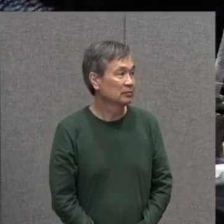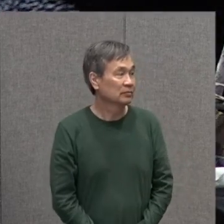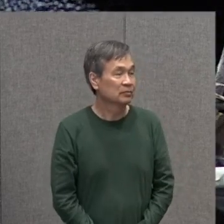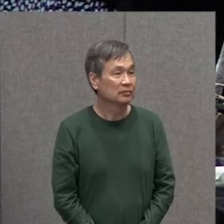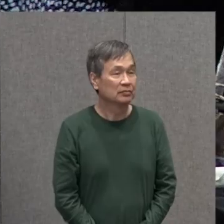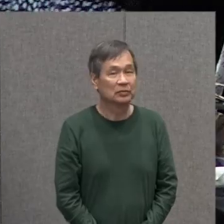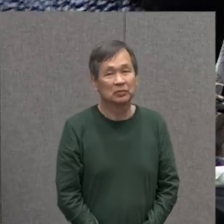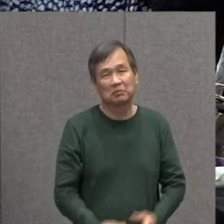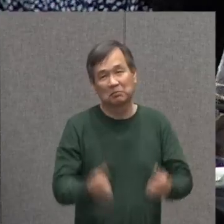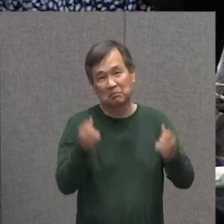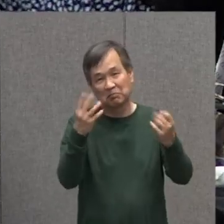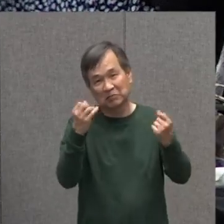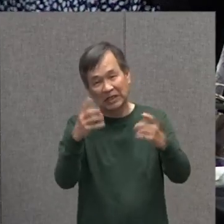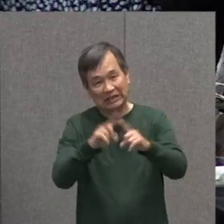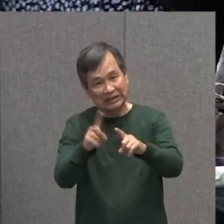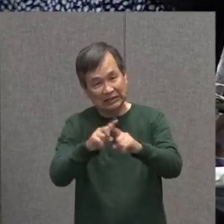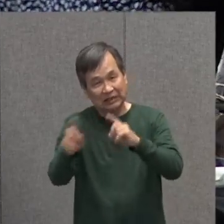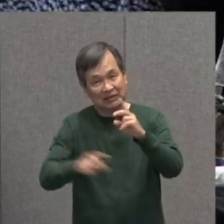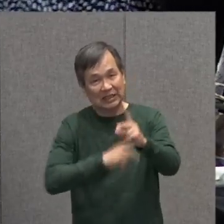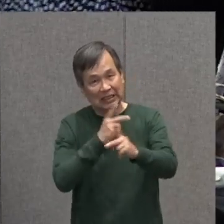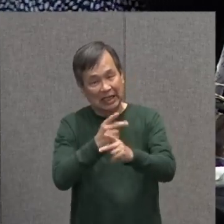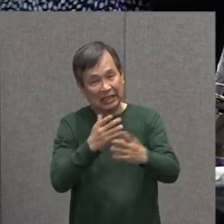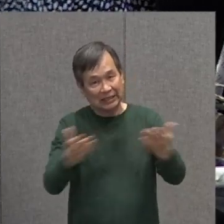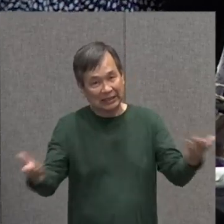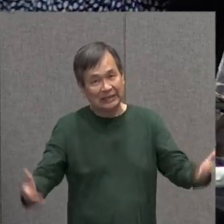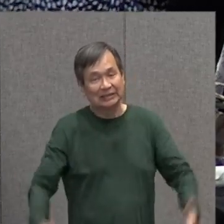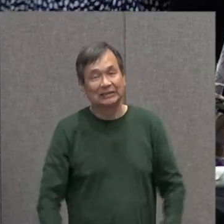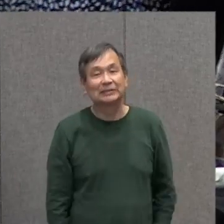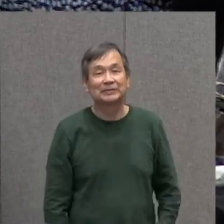There's all kinds of things you can do with these tubes.